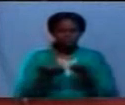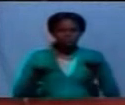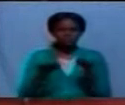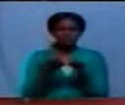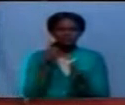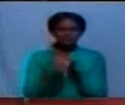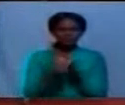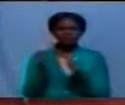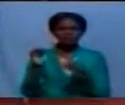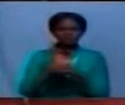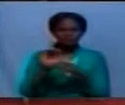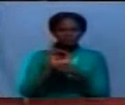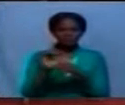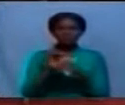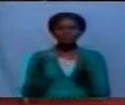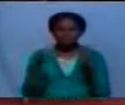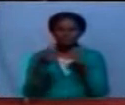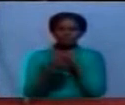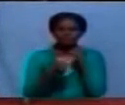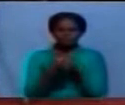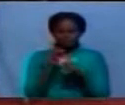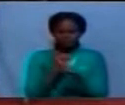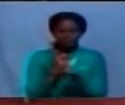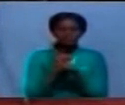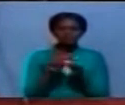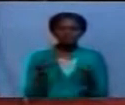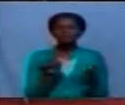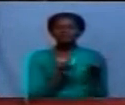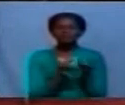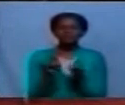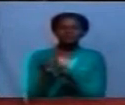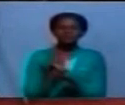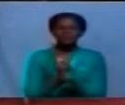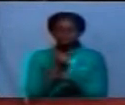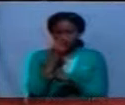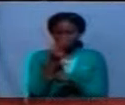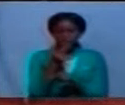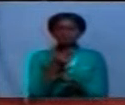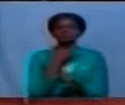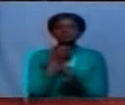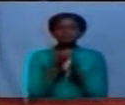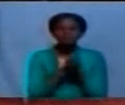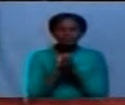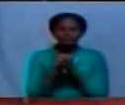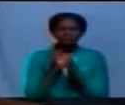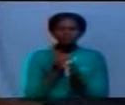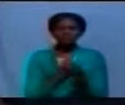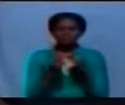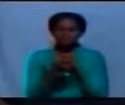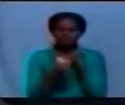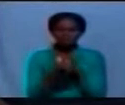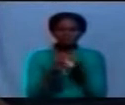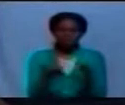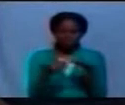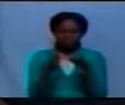commercial banks are operating. So that's one of our primary interests. But we also look at the interests of the customers. Are banks giving the right